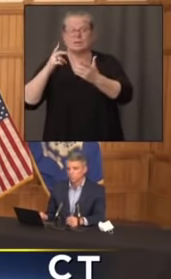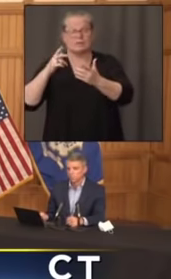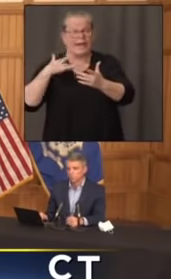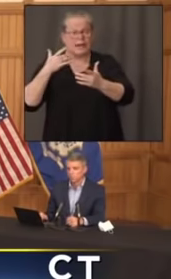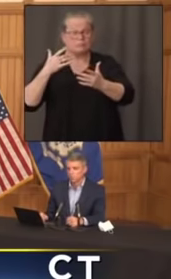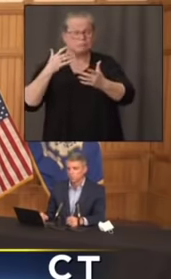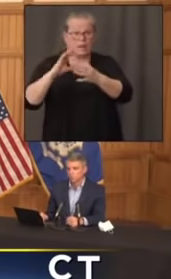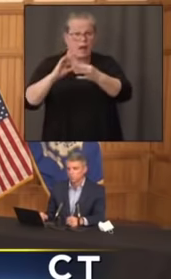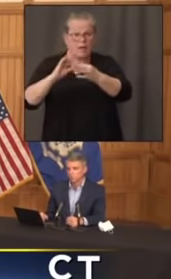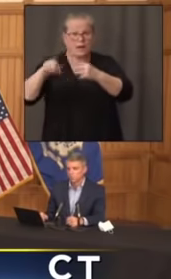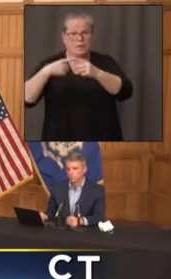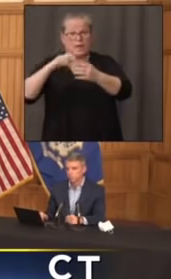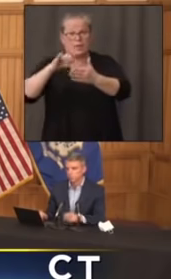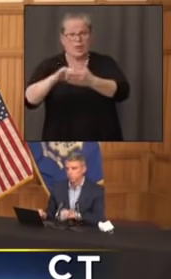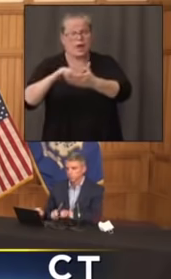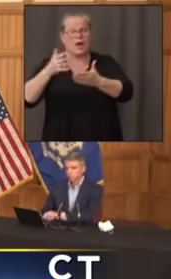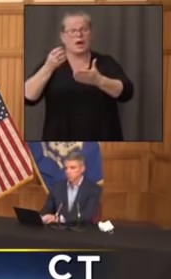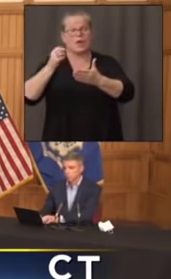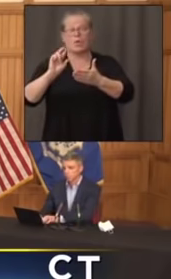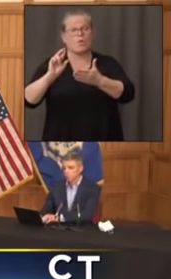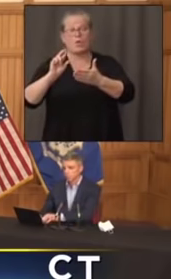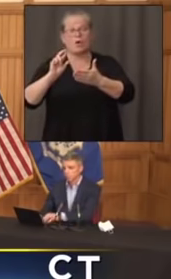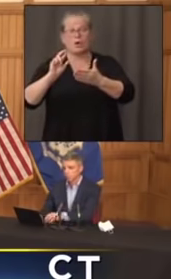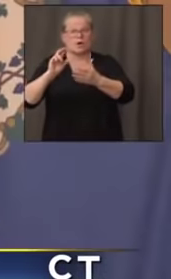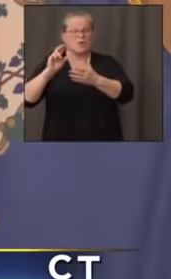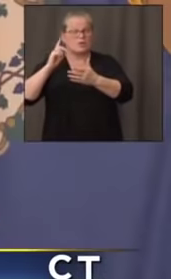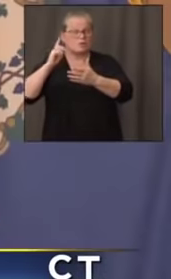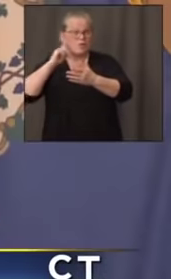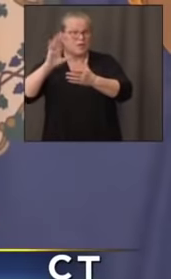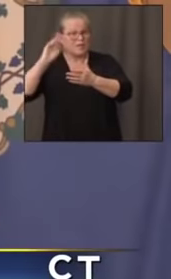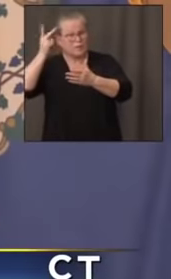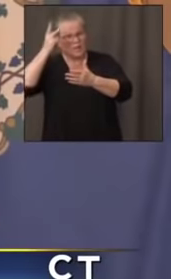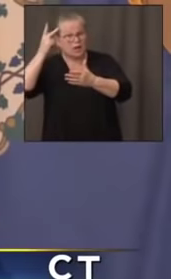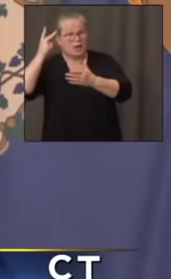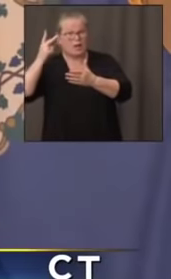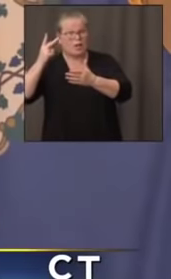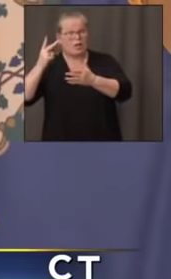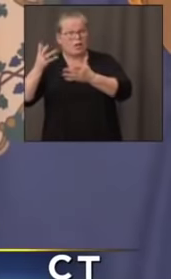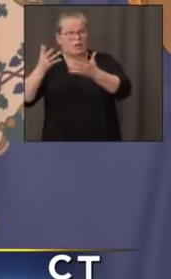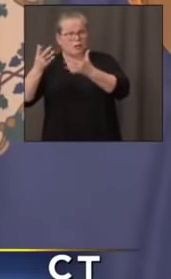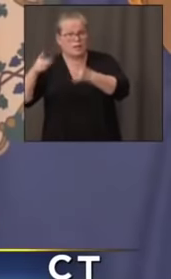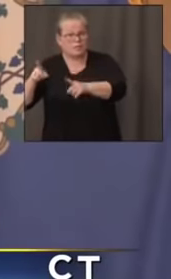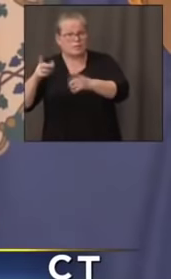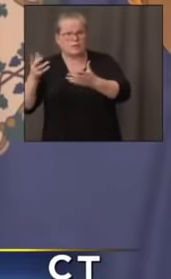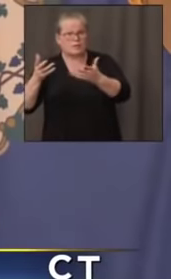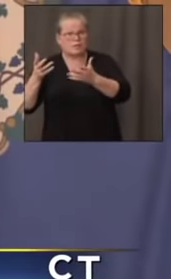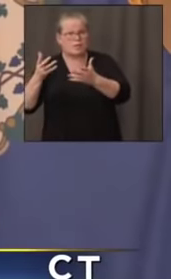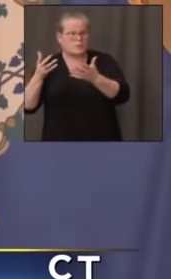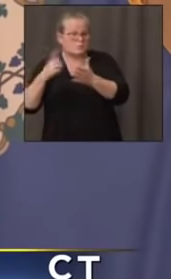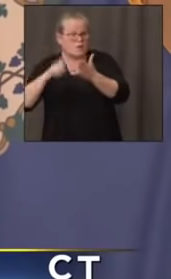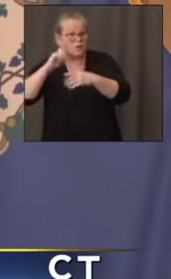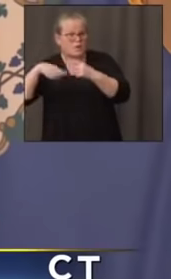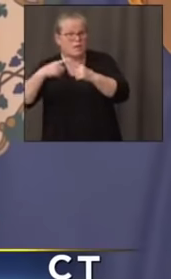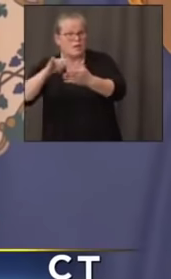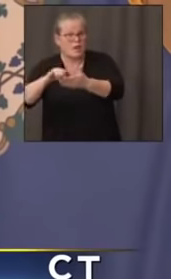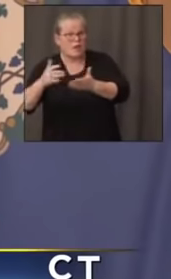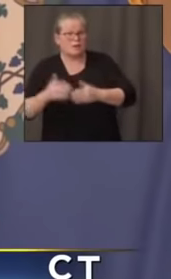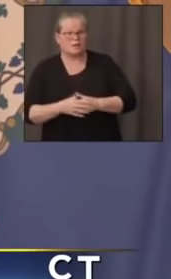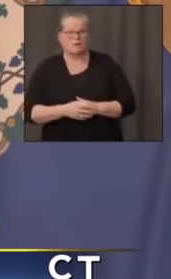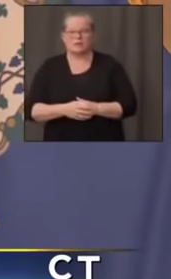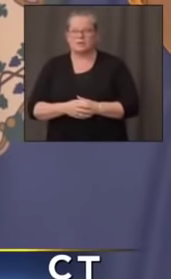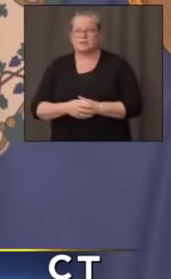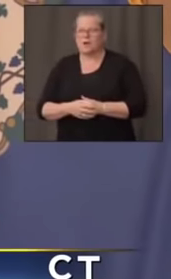or what do you think about it? I'm shocked to hear there's gambling in Casablanca, but no, I